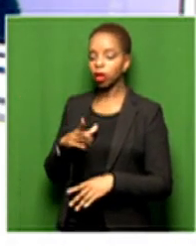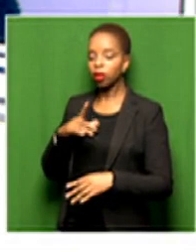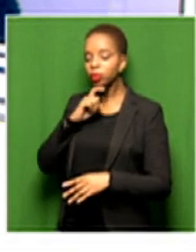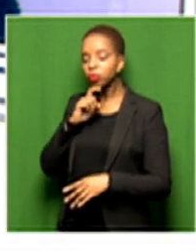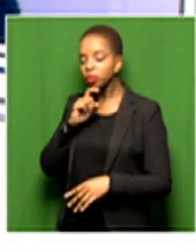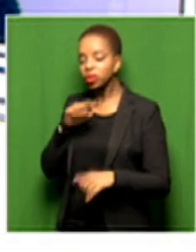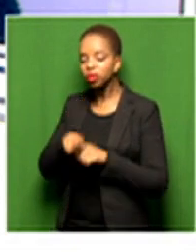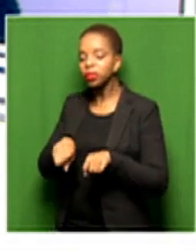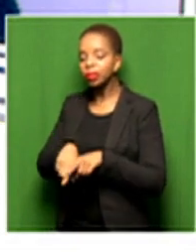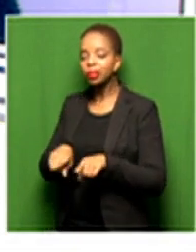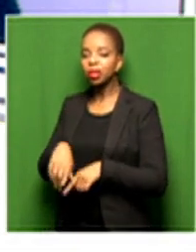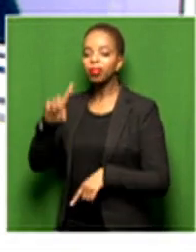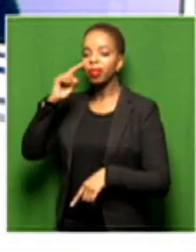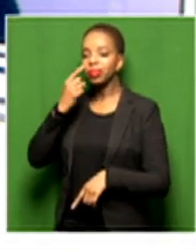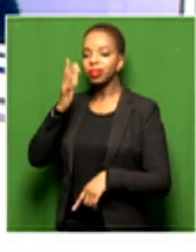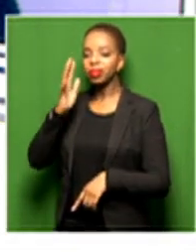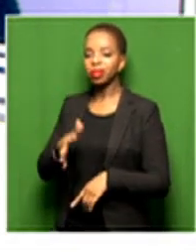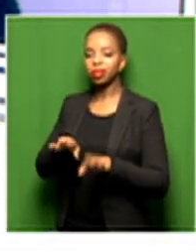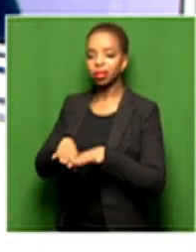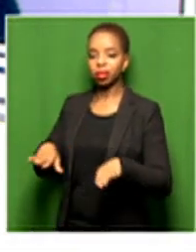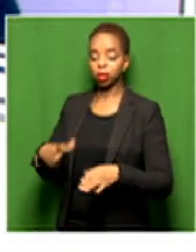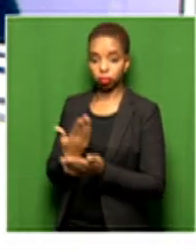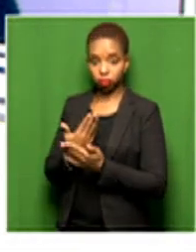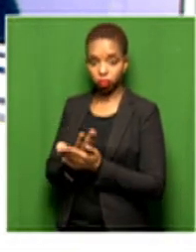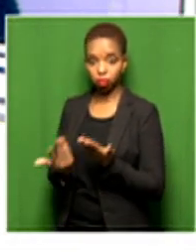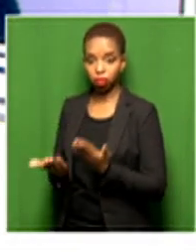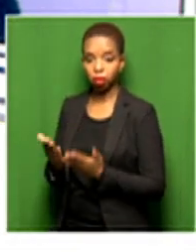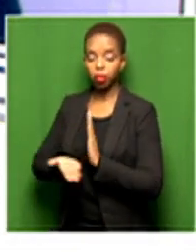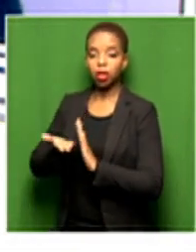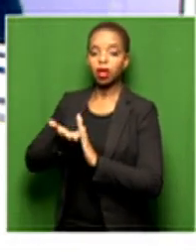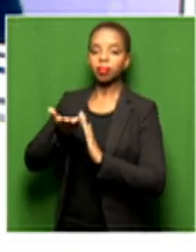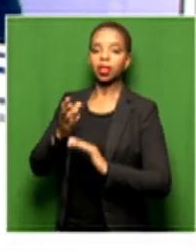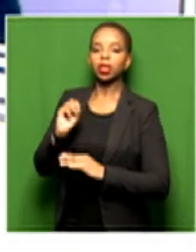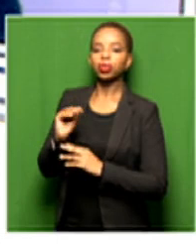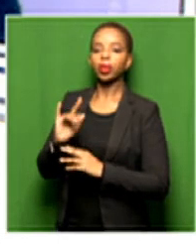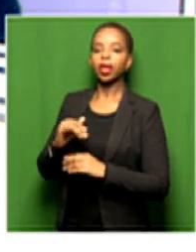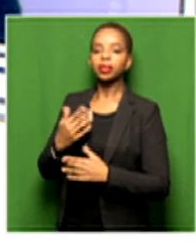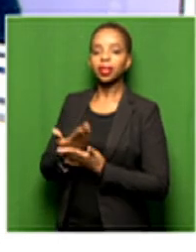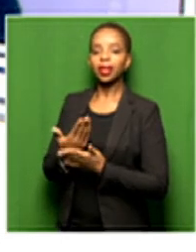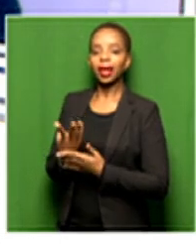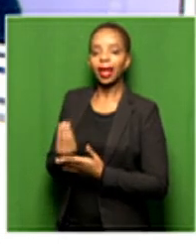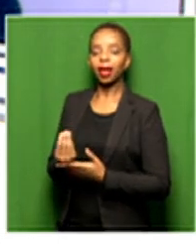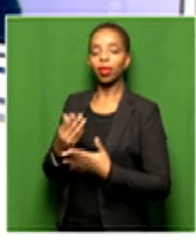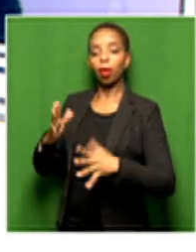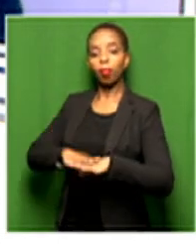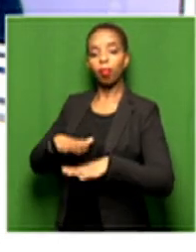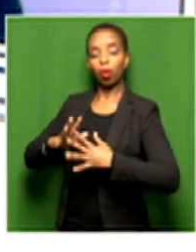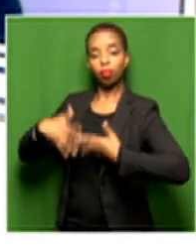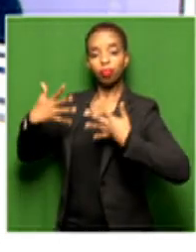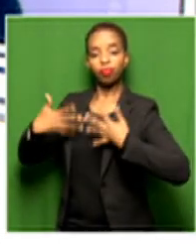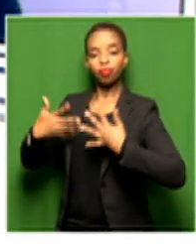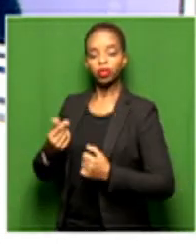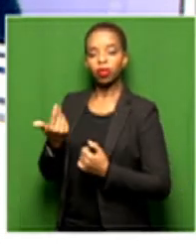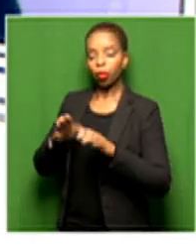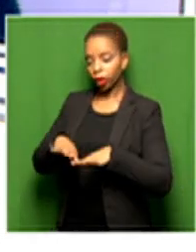few times. So would you perhaps update it to give it more fresher content to ensure that the kids